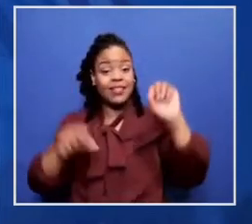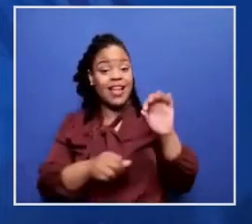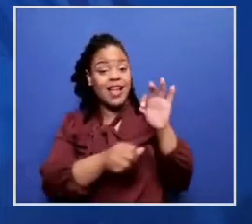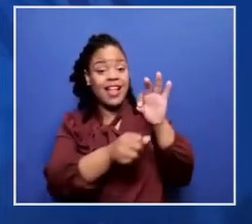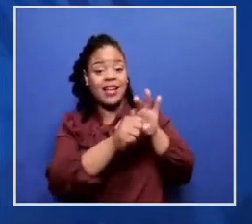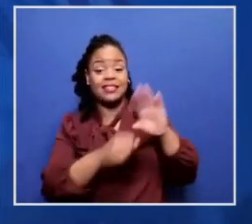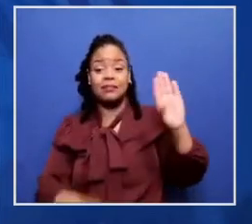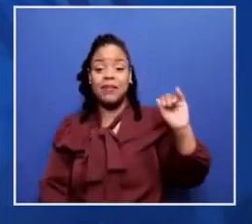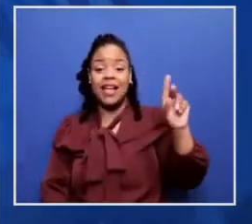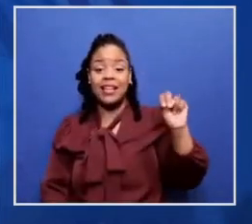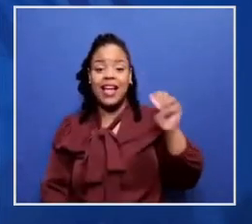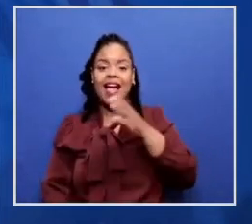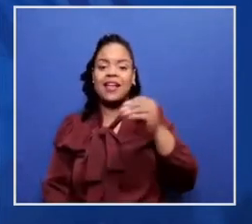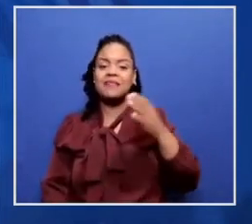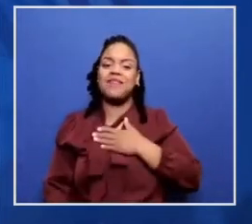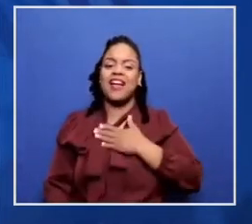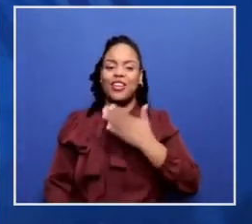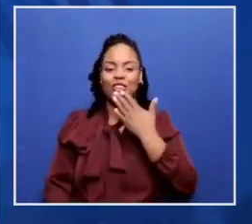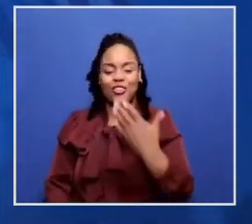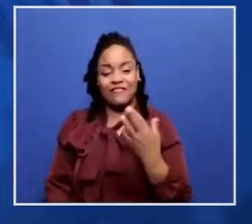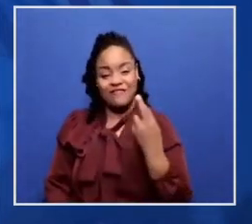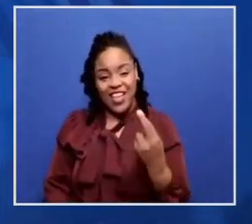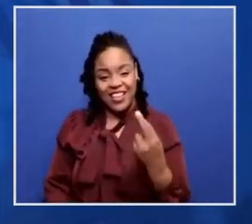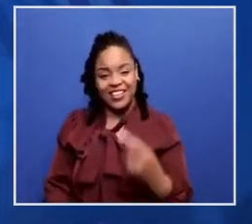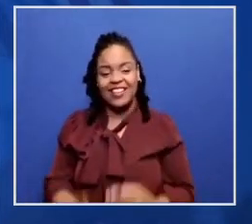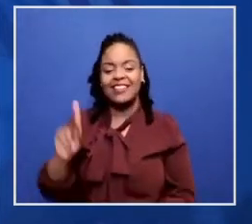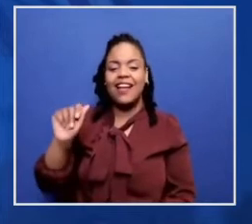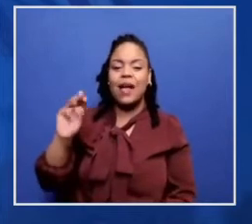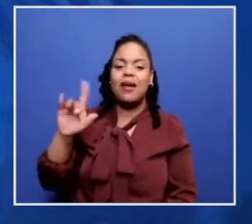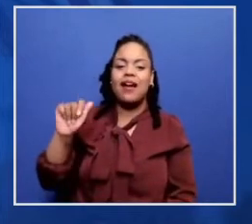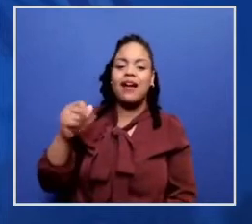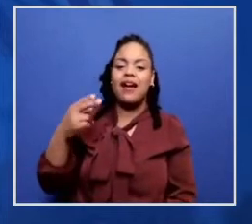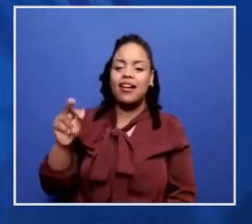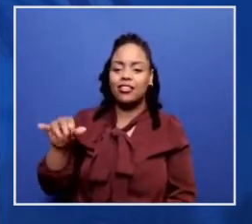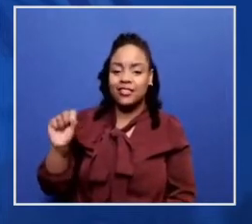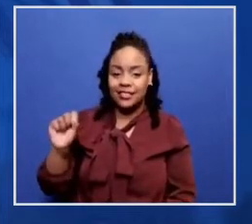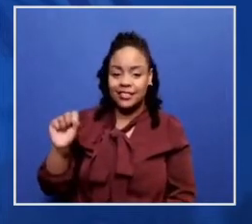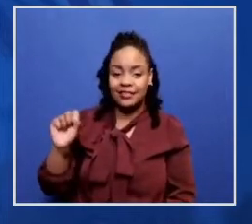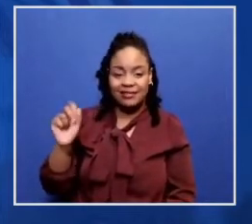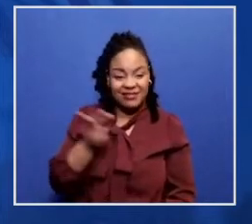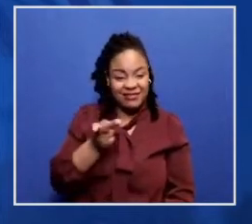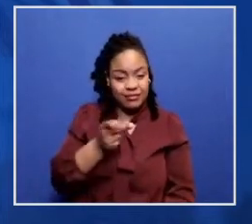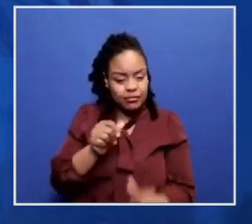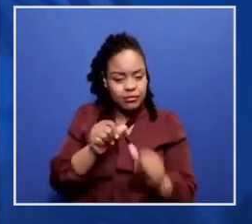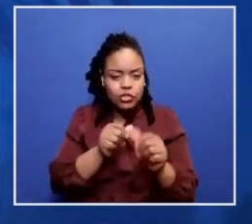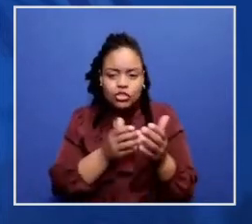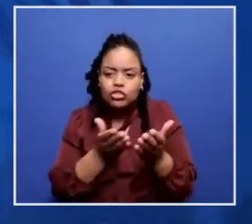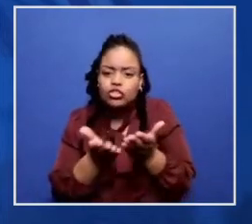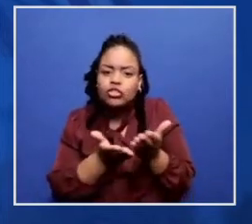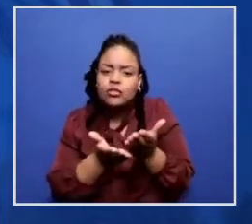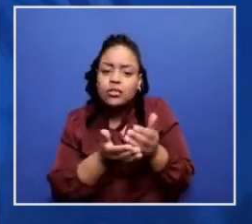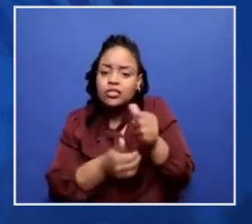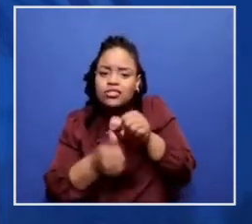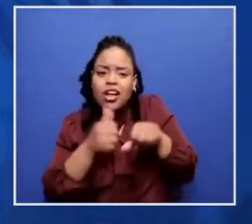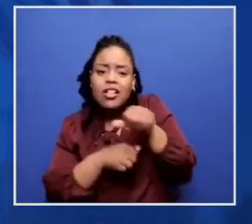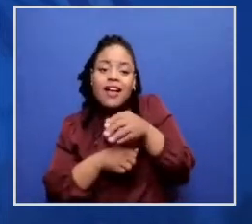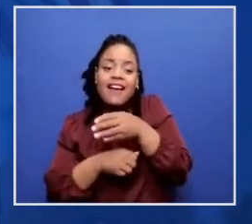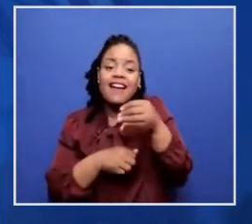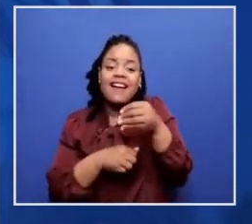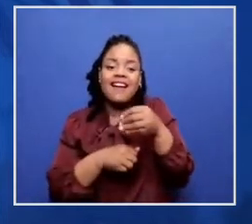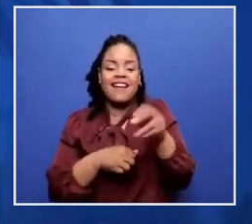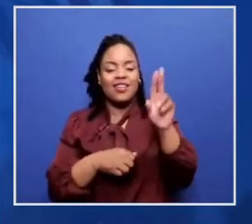were freshmen in the Senate together as they continue to serve our nation and serve each other for today, tomorrow, and all